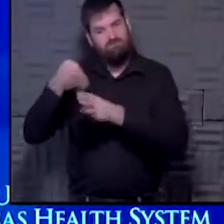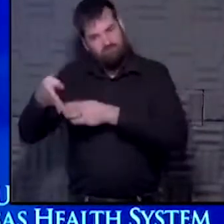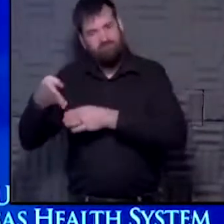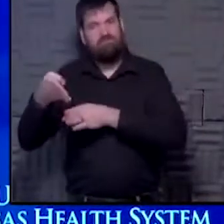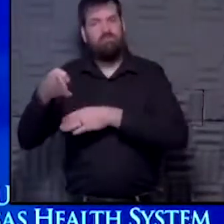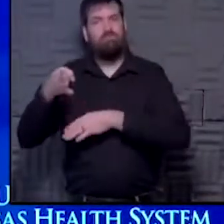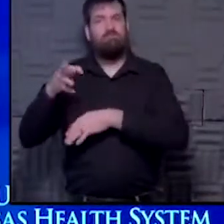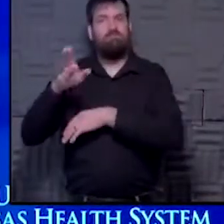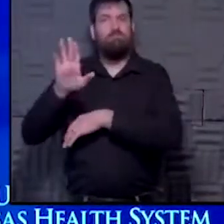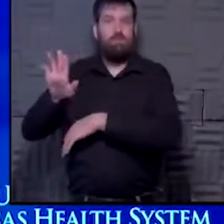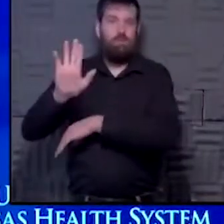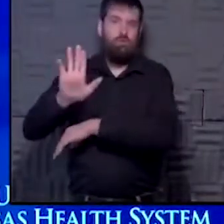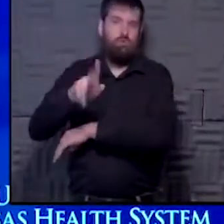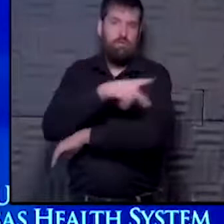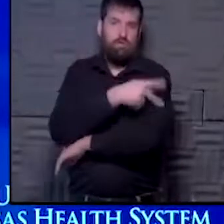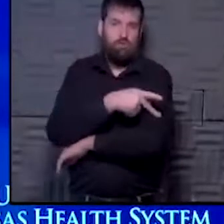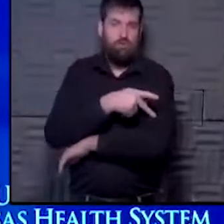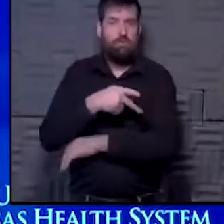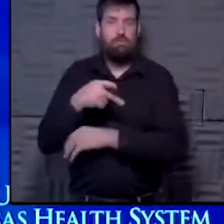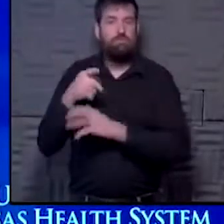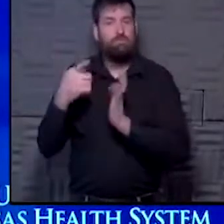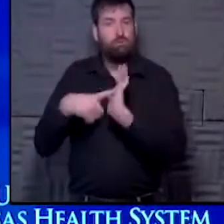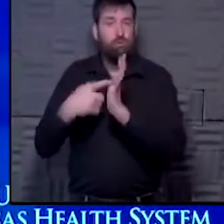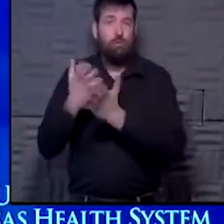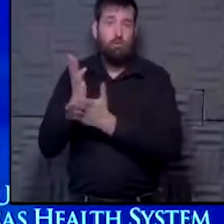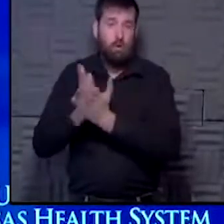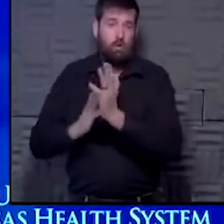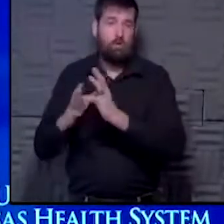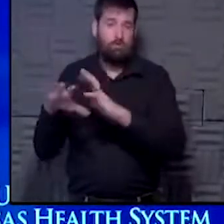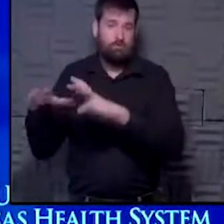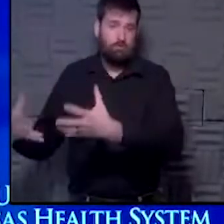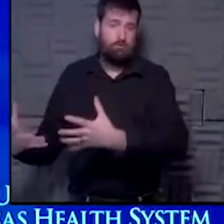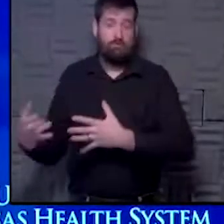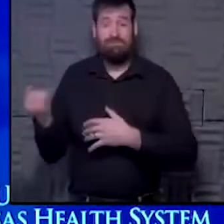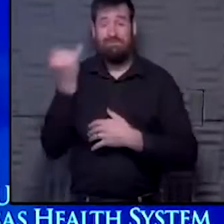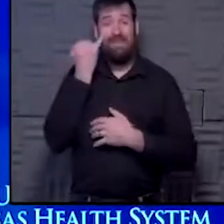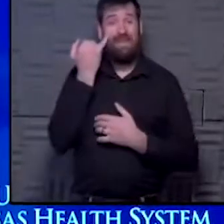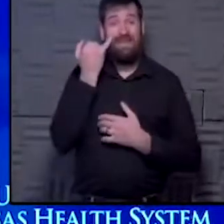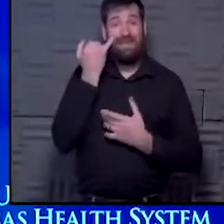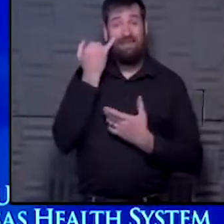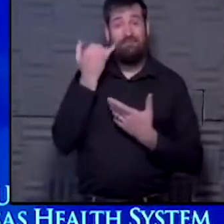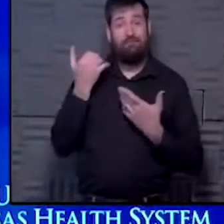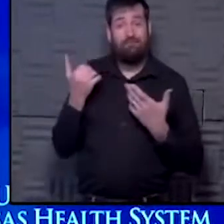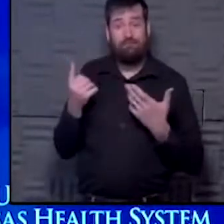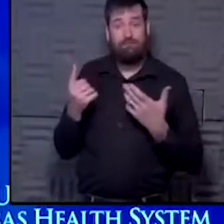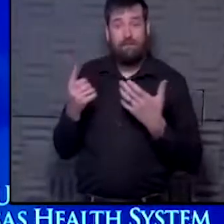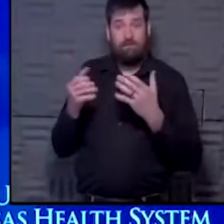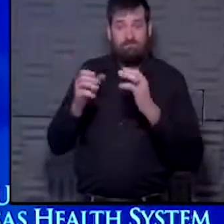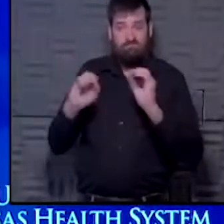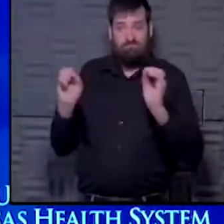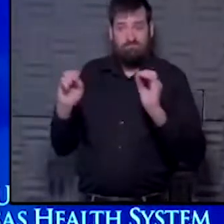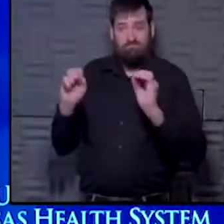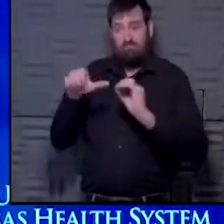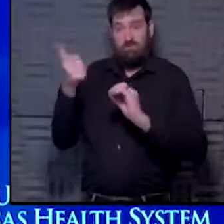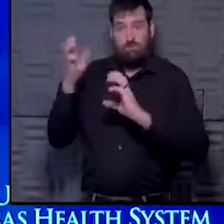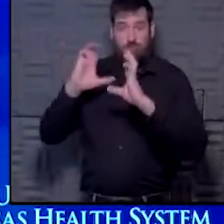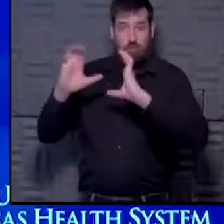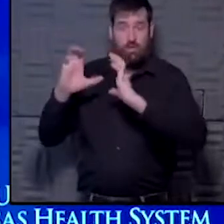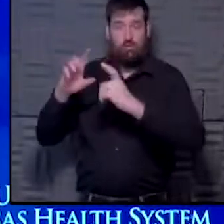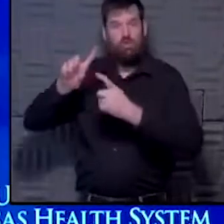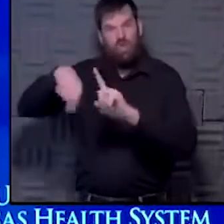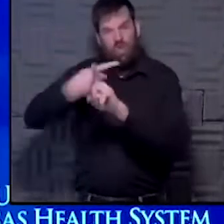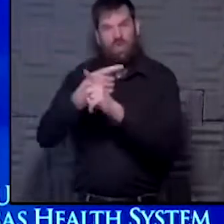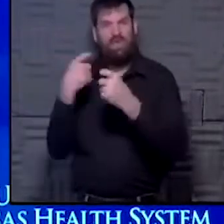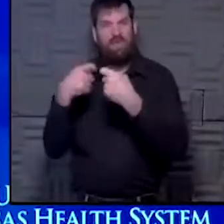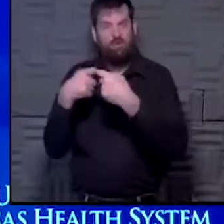represent a segment of society. And then if the health systems don't elect to try and find other means of communication besides electronic, then